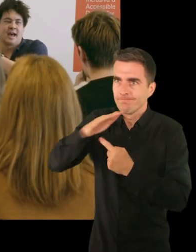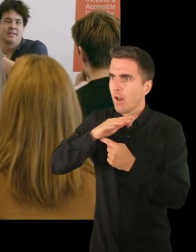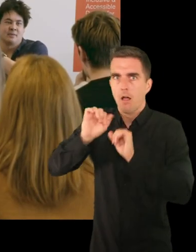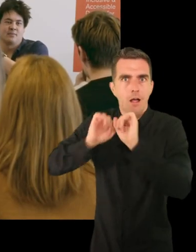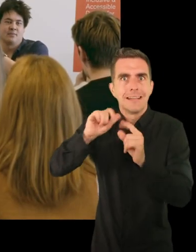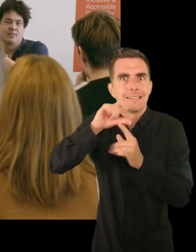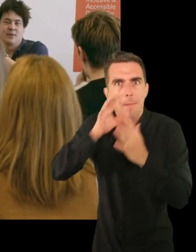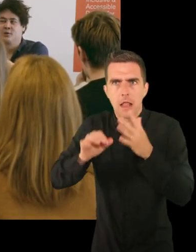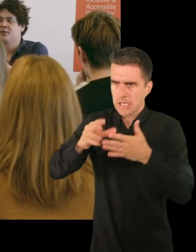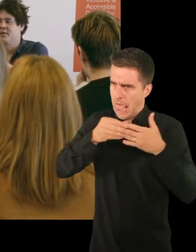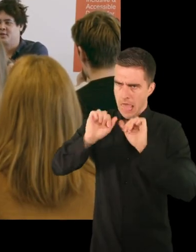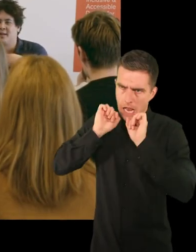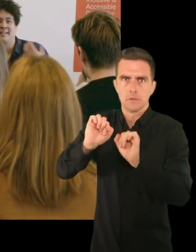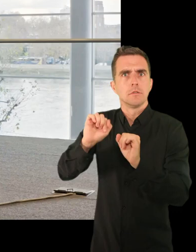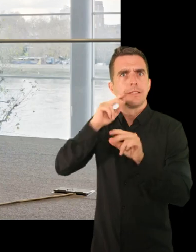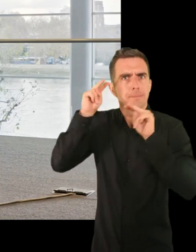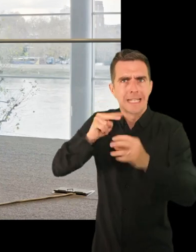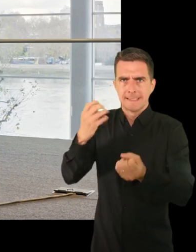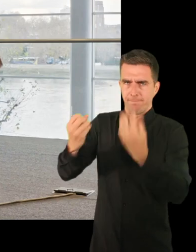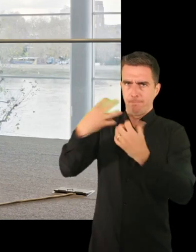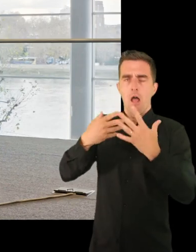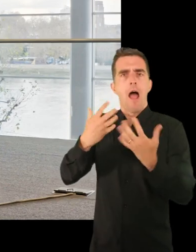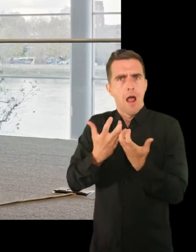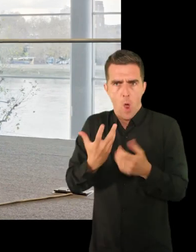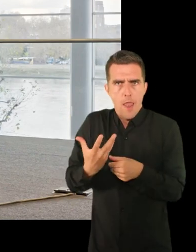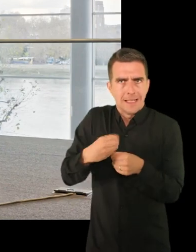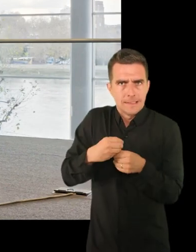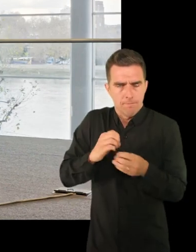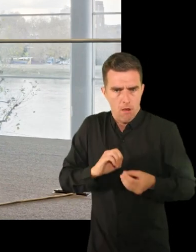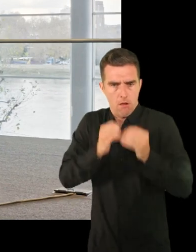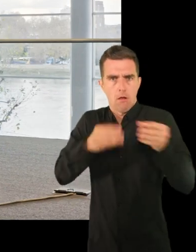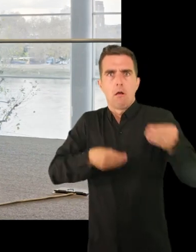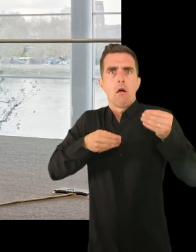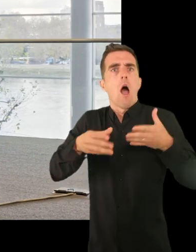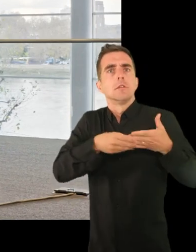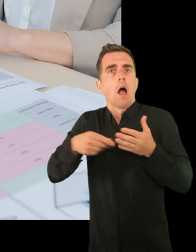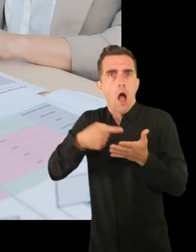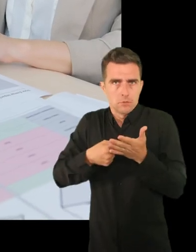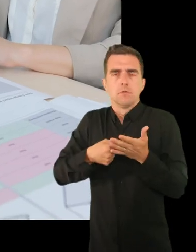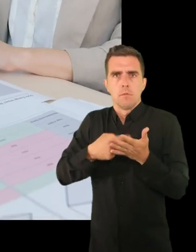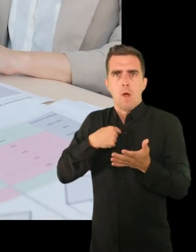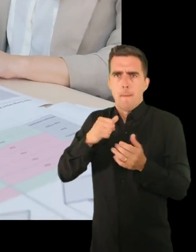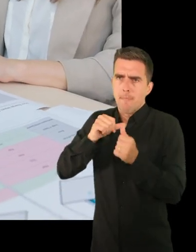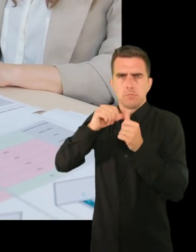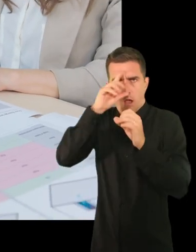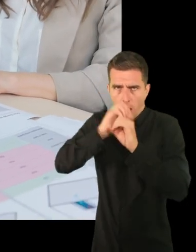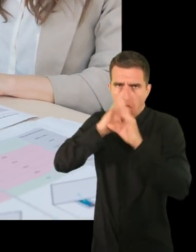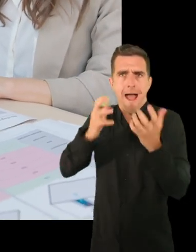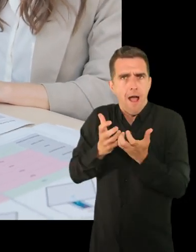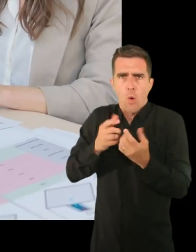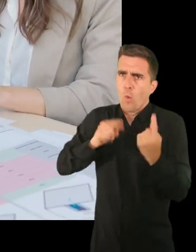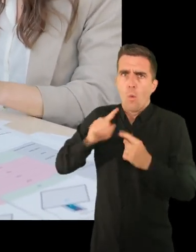to bring diverse, disability-led perspectives into Foster & Partners' inclusive design guidance in order to better understand how